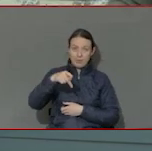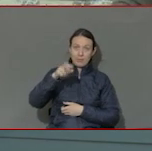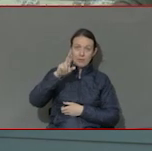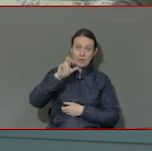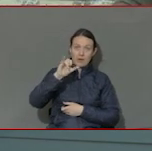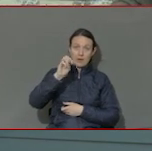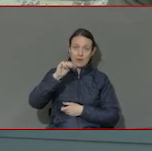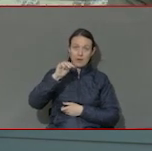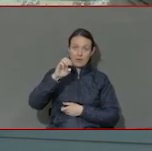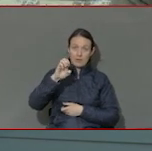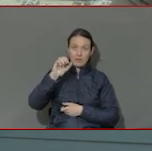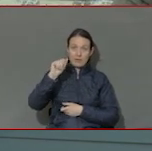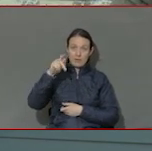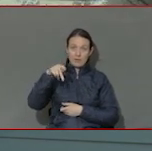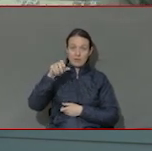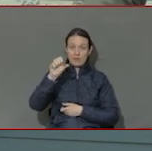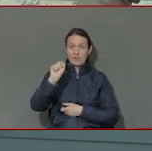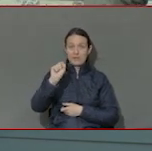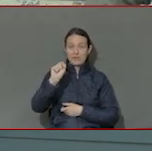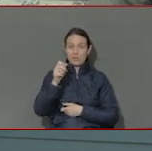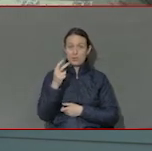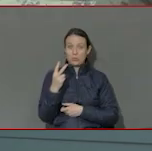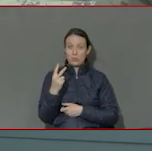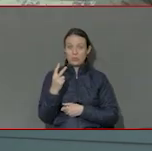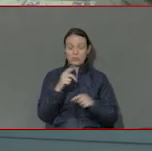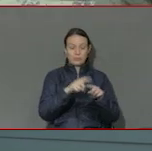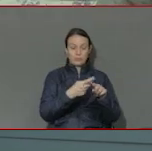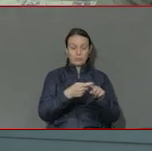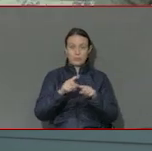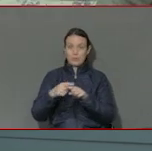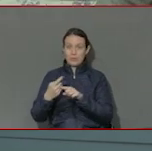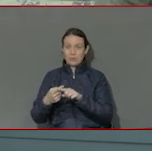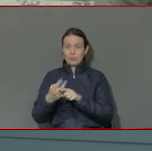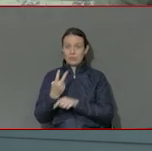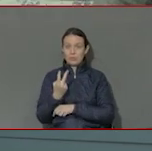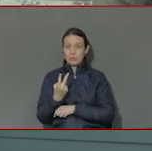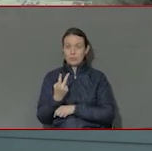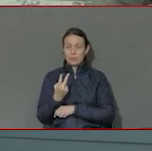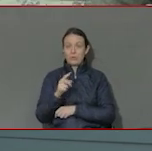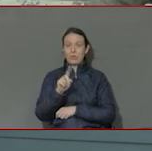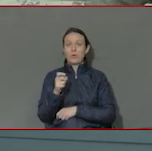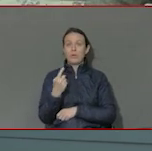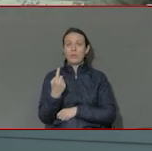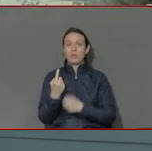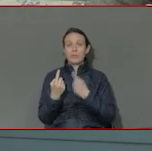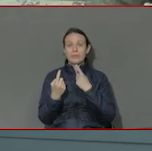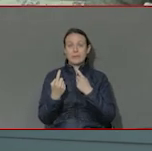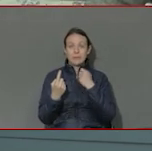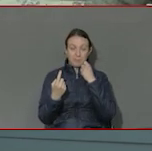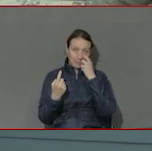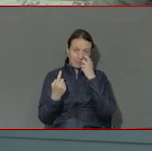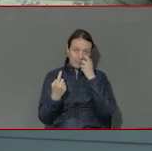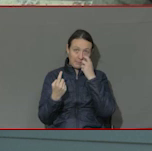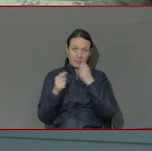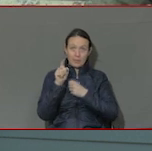So it shows the skull of the two species of primates. Now the first question says,